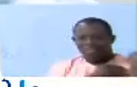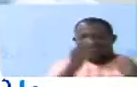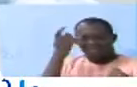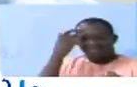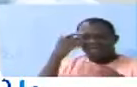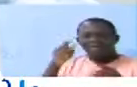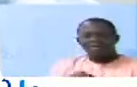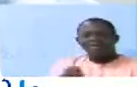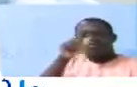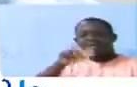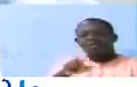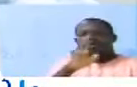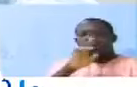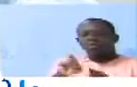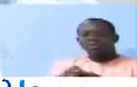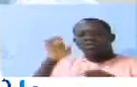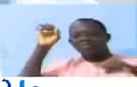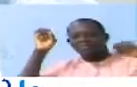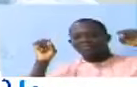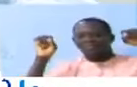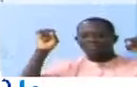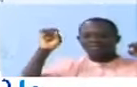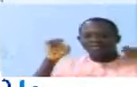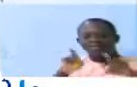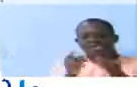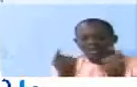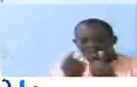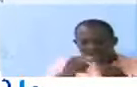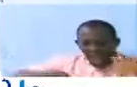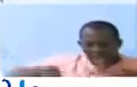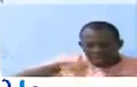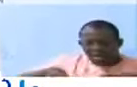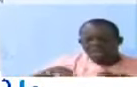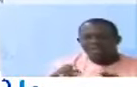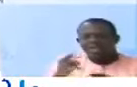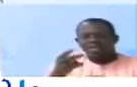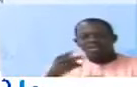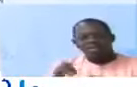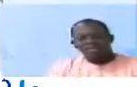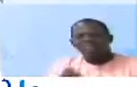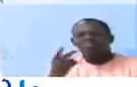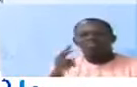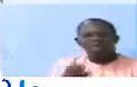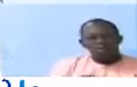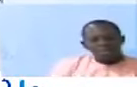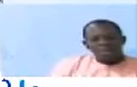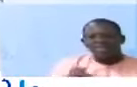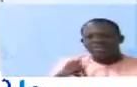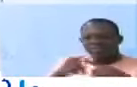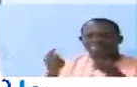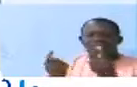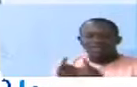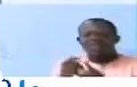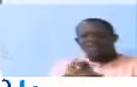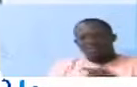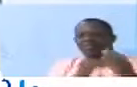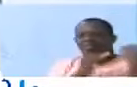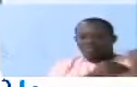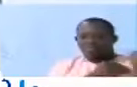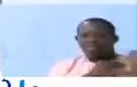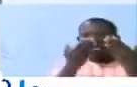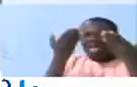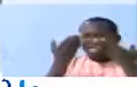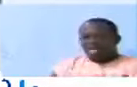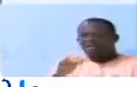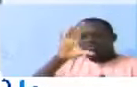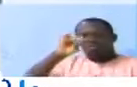right? Mizi kandar lavo. Ah, barisai mukai mangkudodo mangfikilin musai. No, right now I